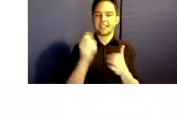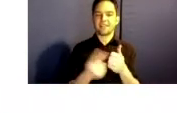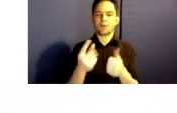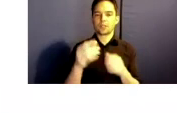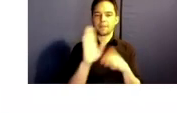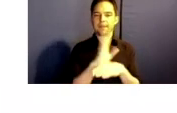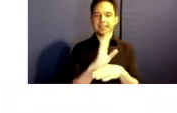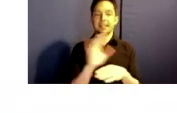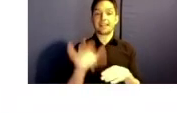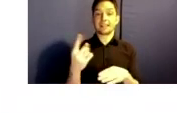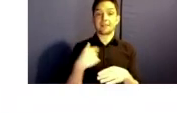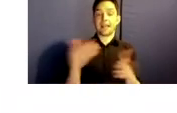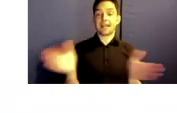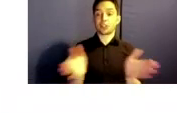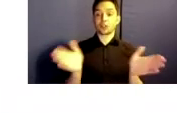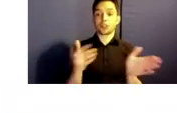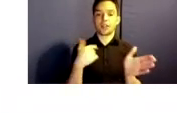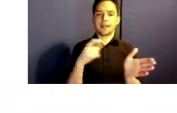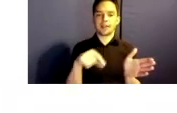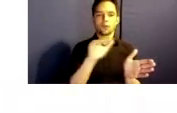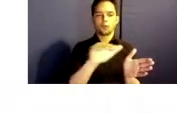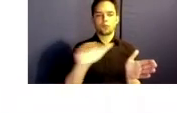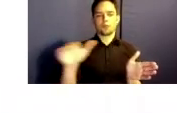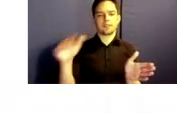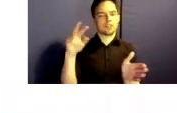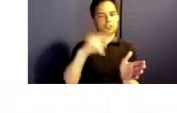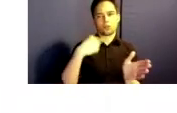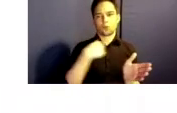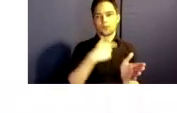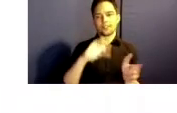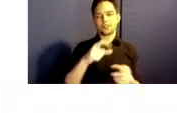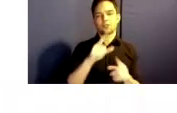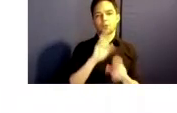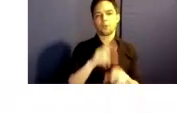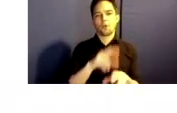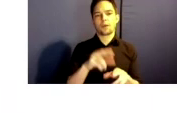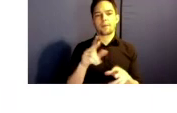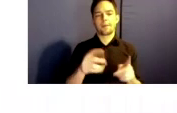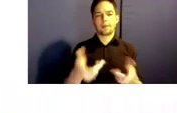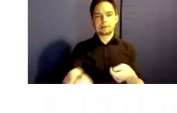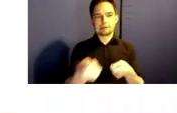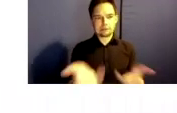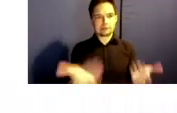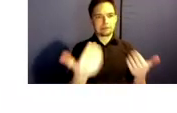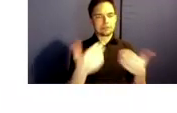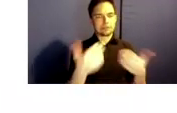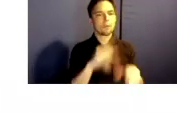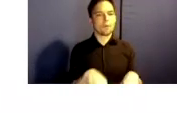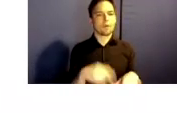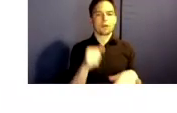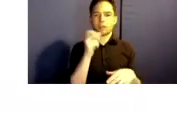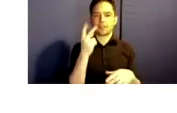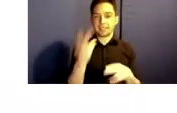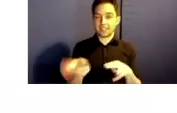encouraged, because I had to remind them that, look, we have to get people to report. We're not seeing any increase in reported cases. We're not sure